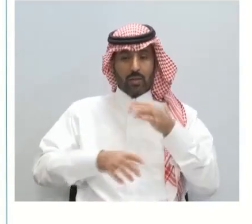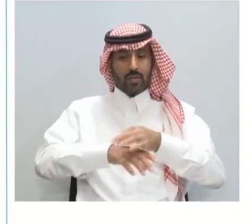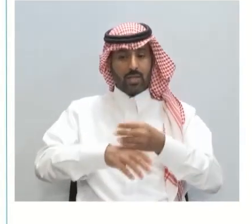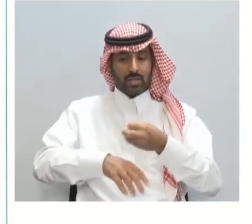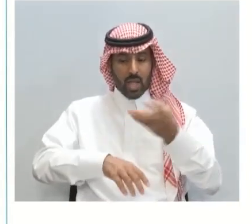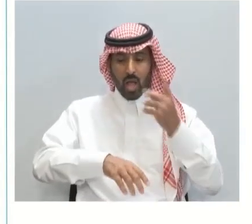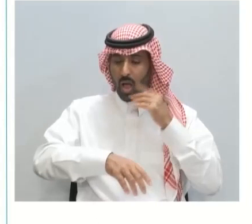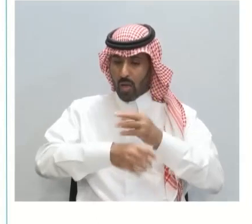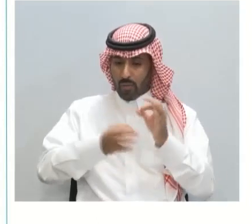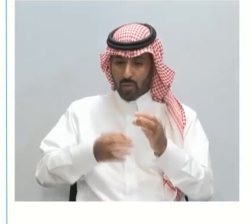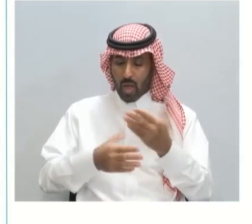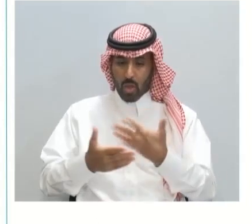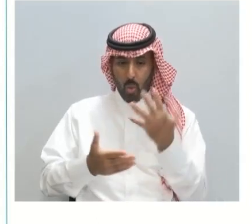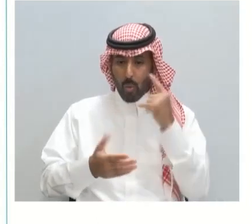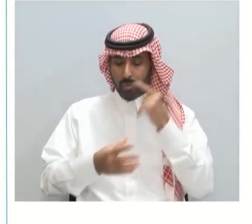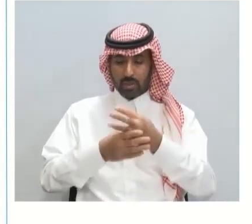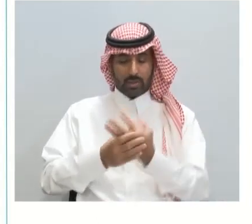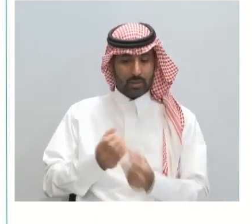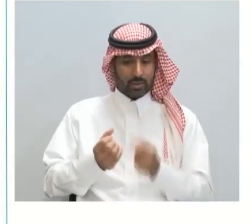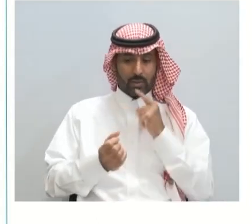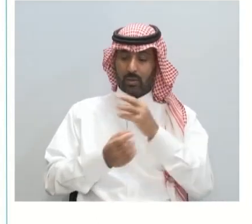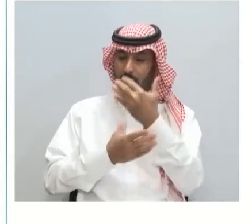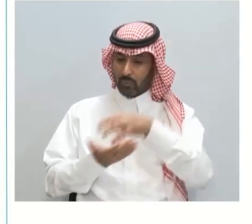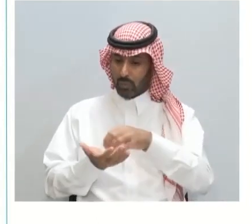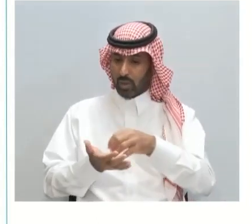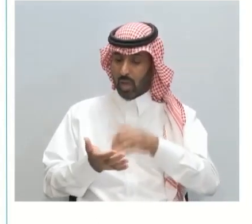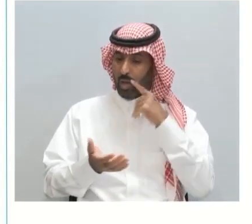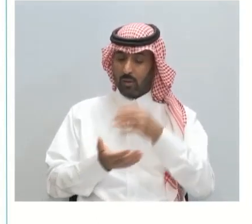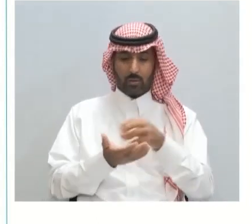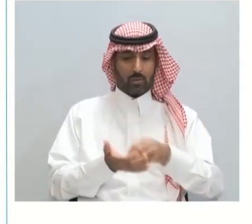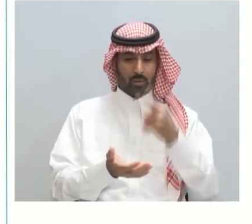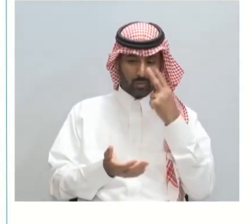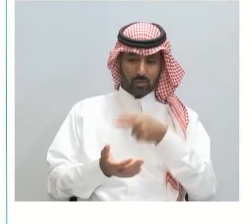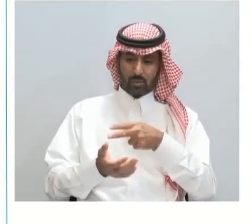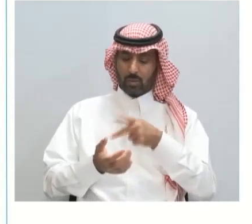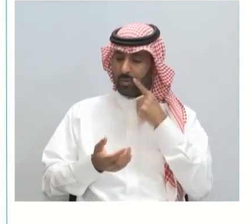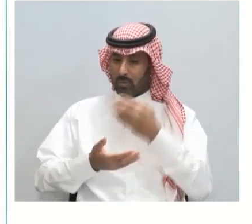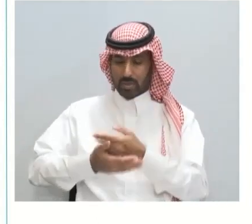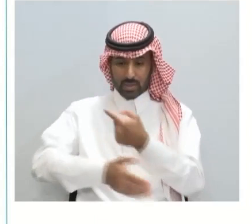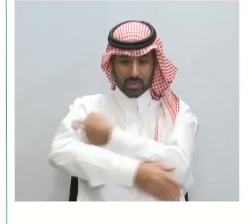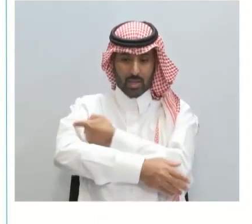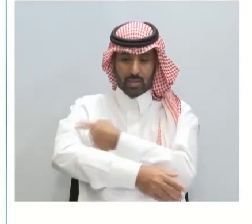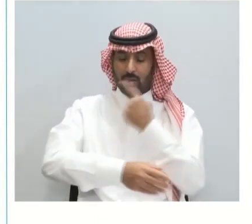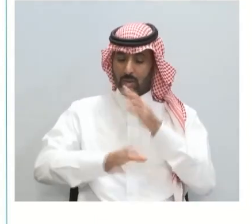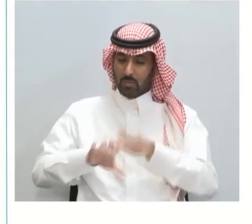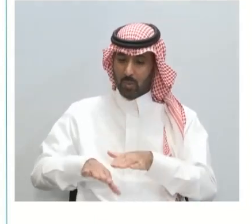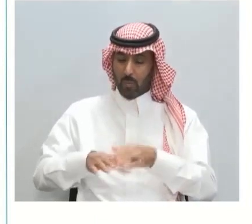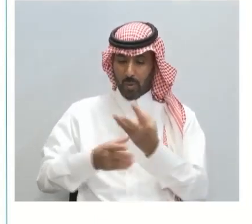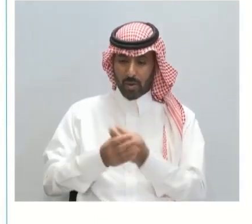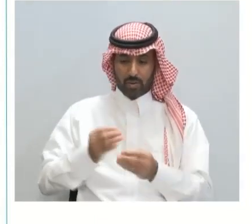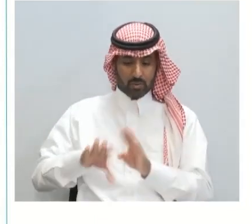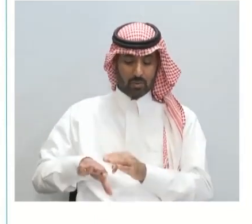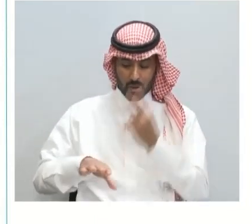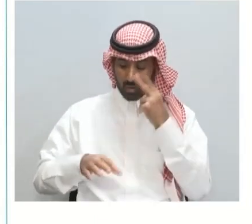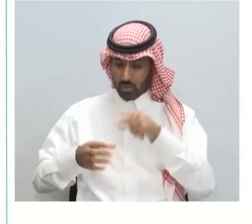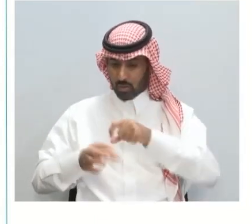genetic disorders in newborn babies. In many countries, infants are screened in the hospital shortly after they are born.